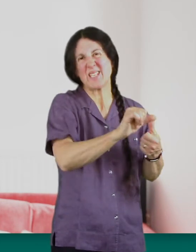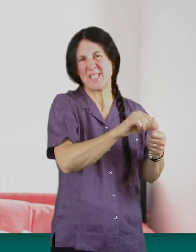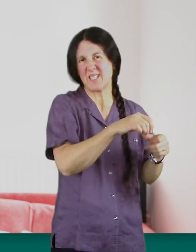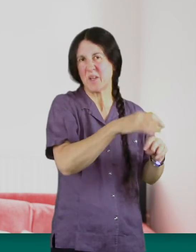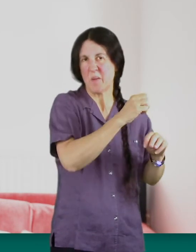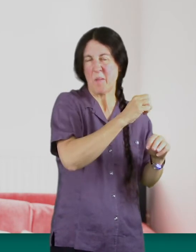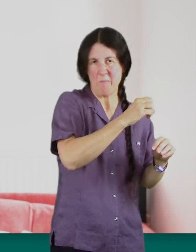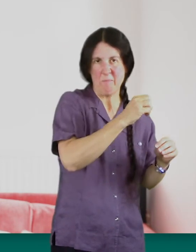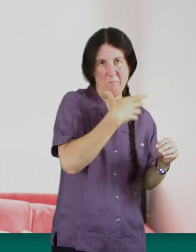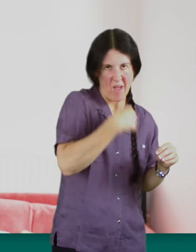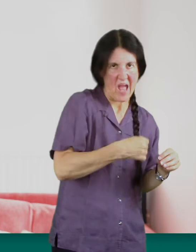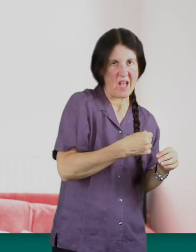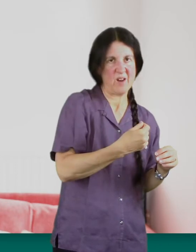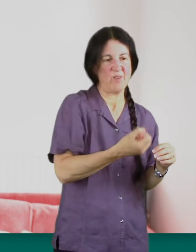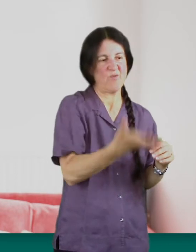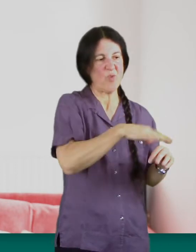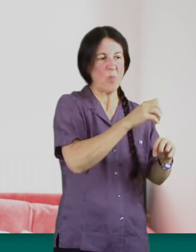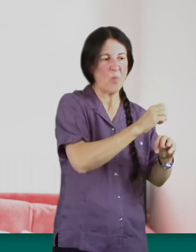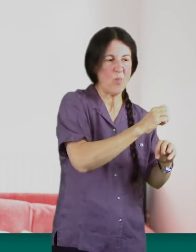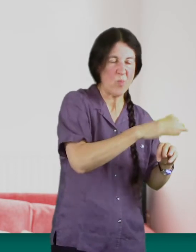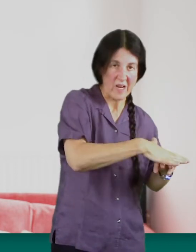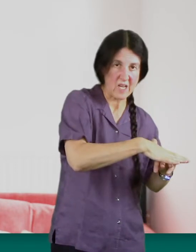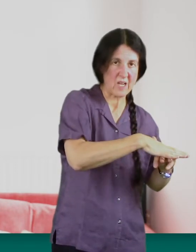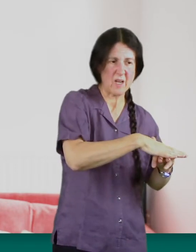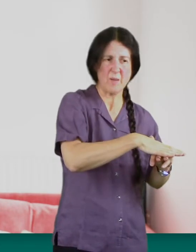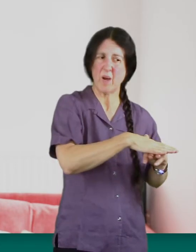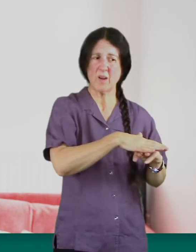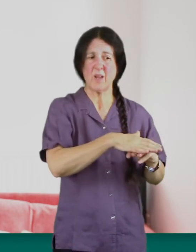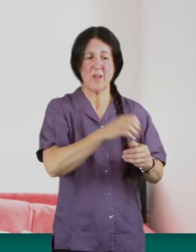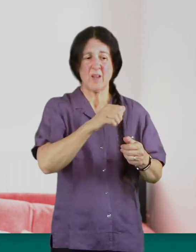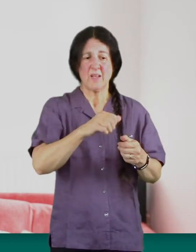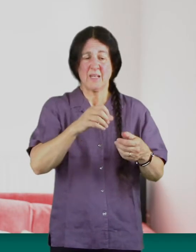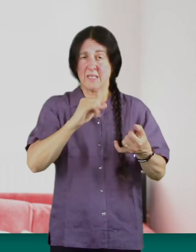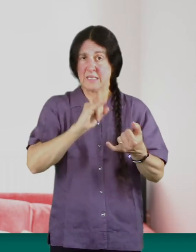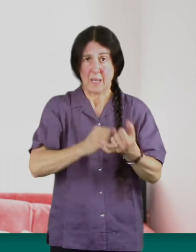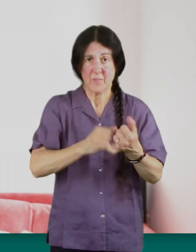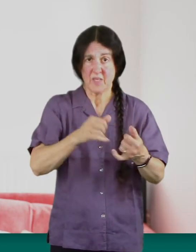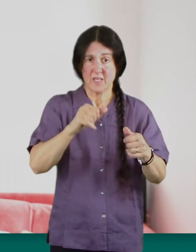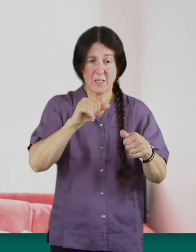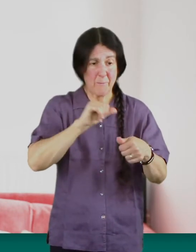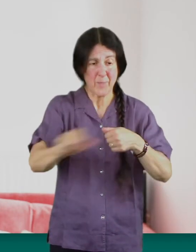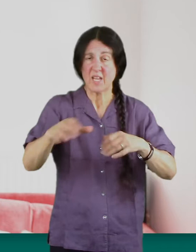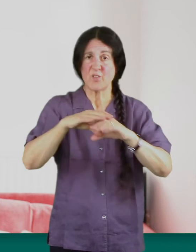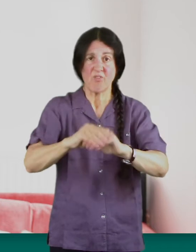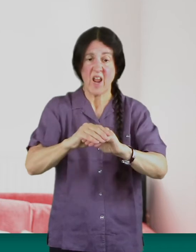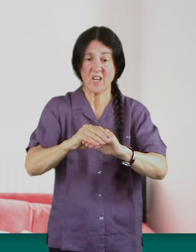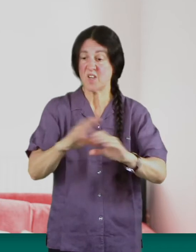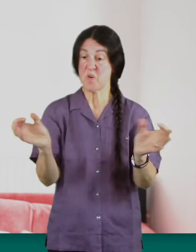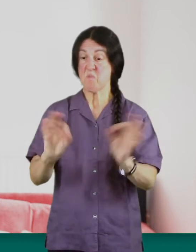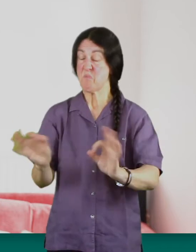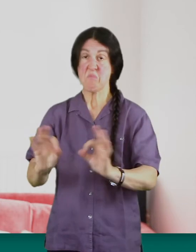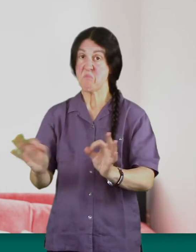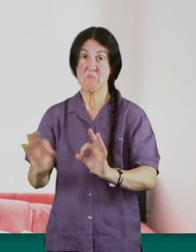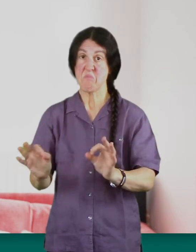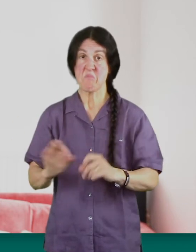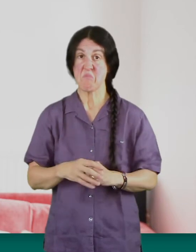his life, special, friendship-wise, to be alongside him, to live alongside him. And